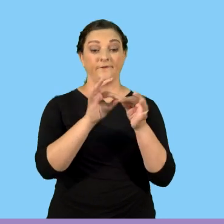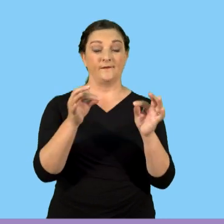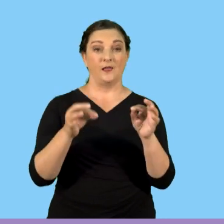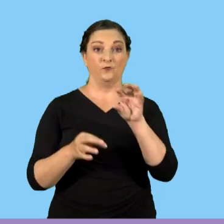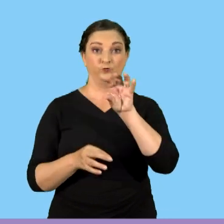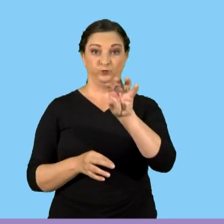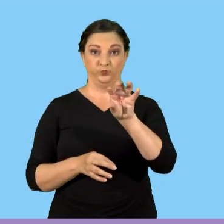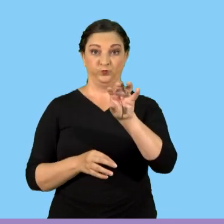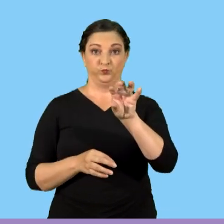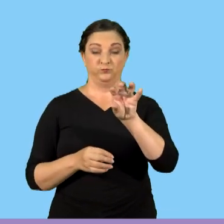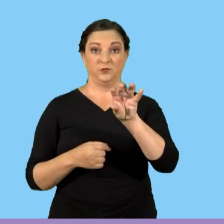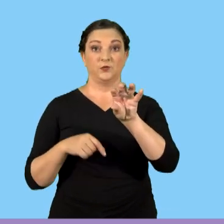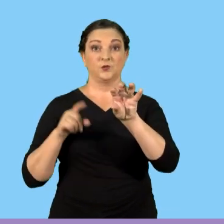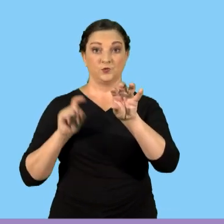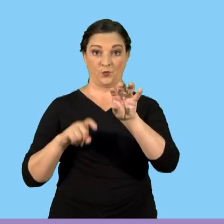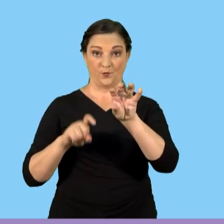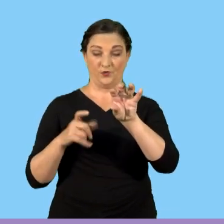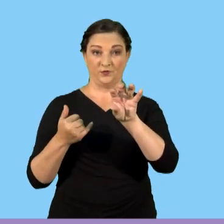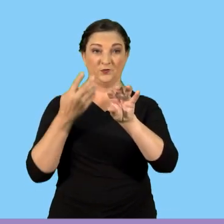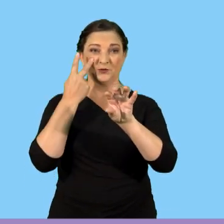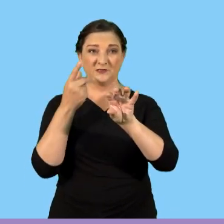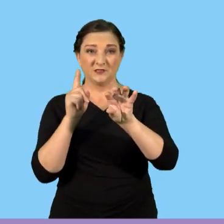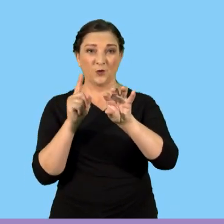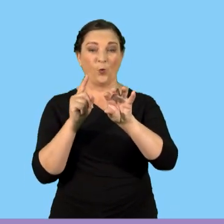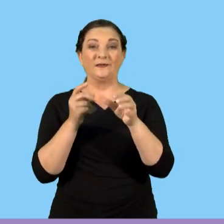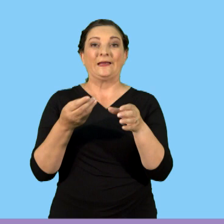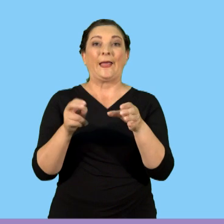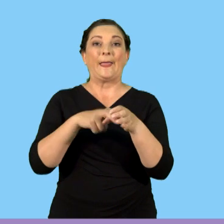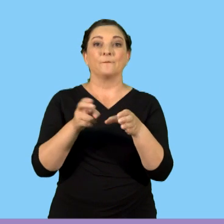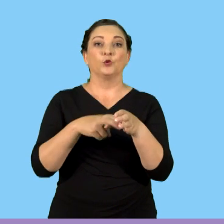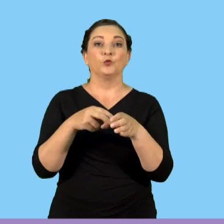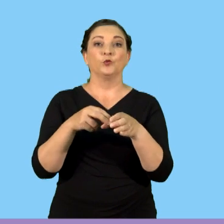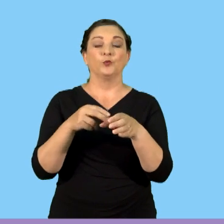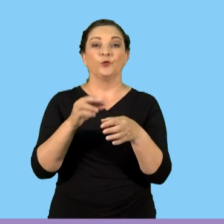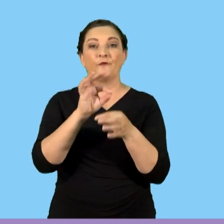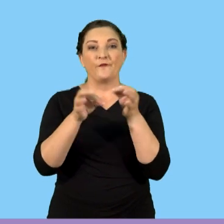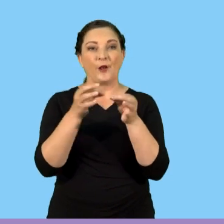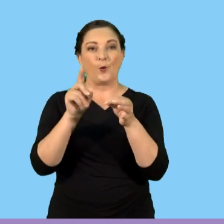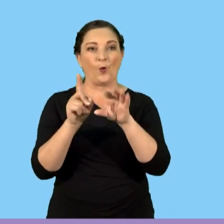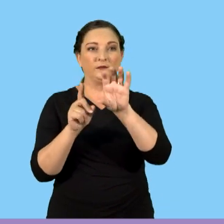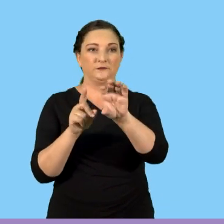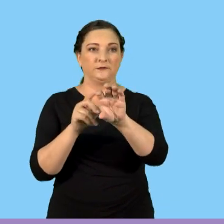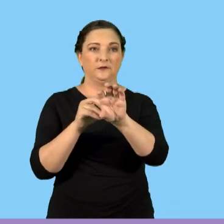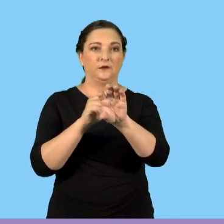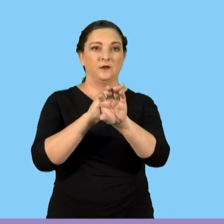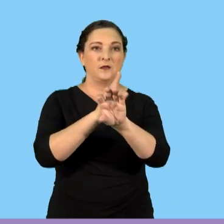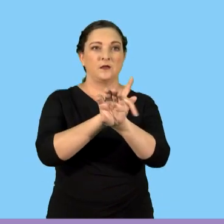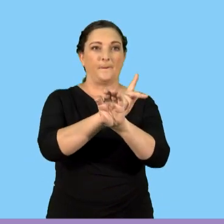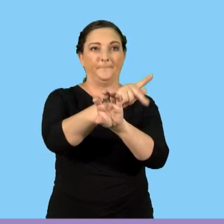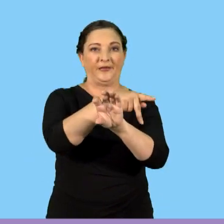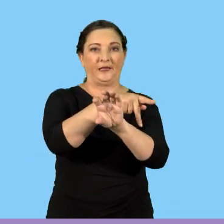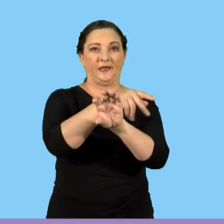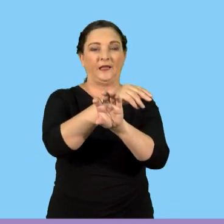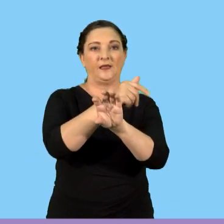a given formula in a flow diagram, and we are supposed to find the missing input values, which is the P, and